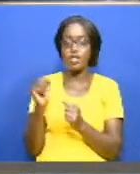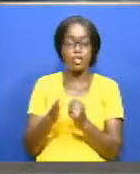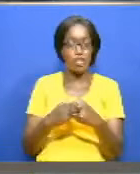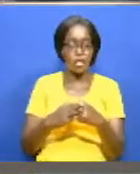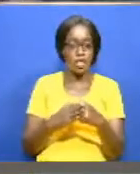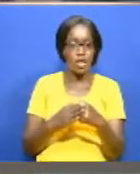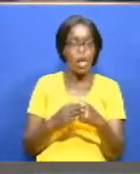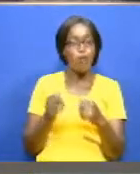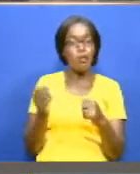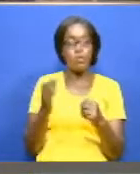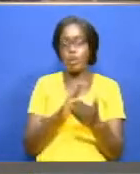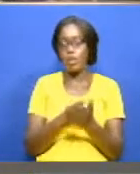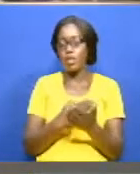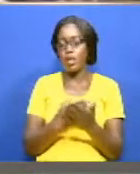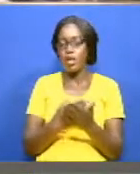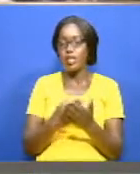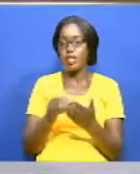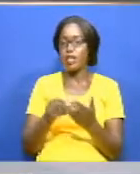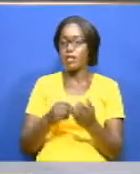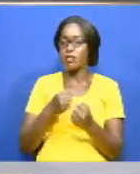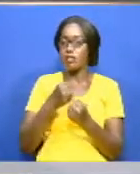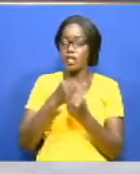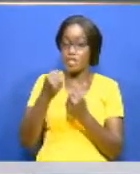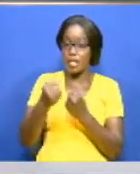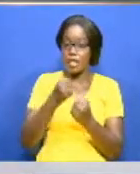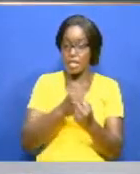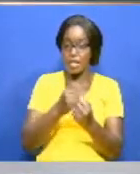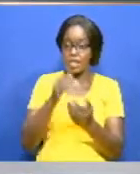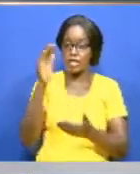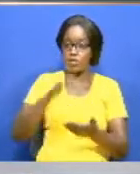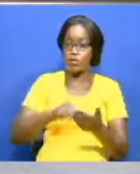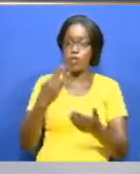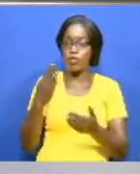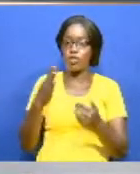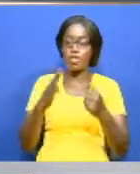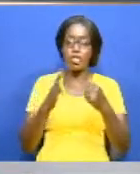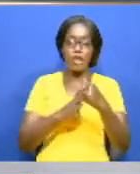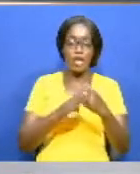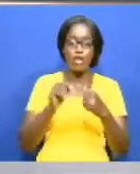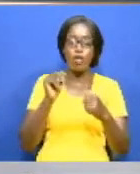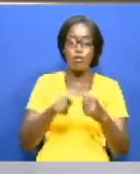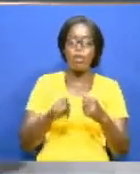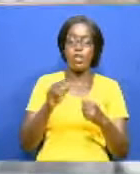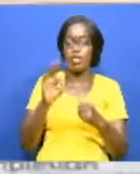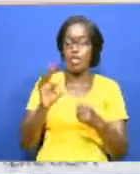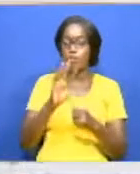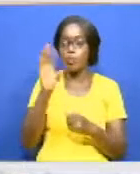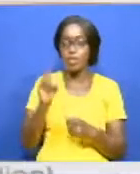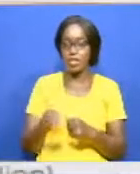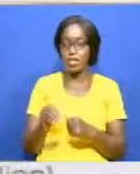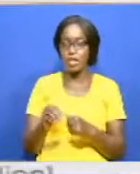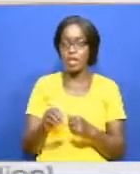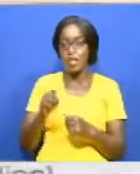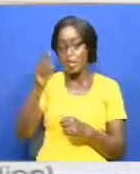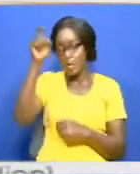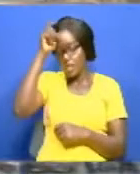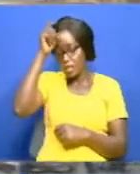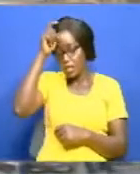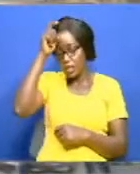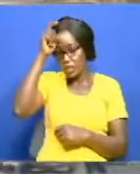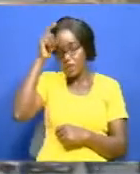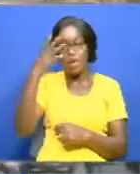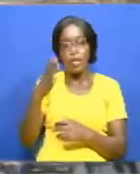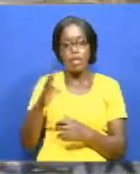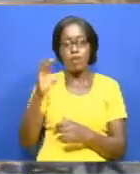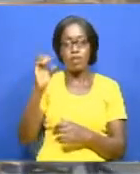when factory output slumped by 49.3% and 32.4%. In Egypt, the annual core